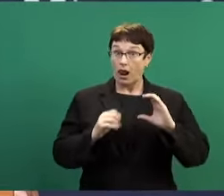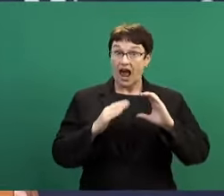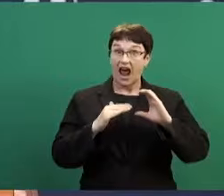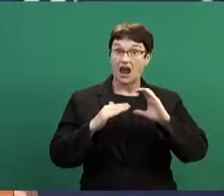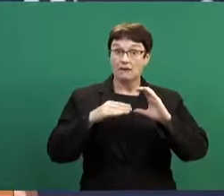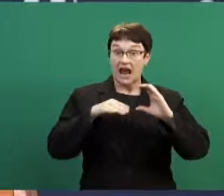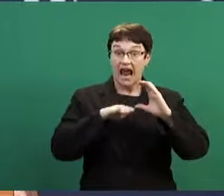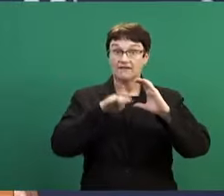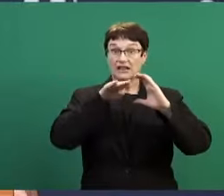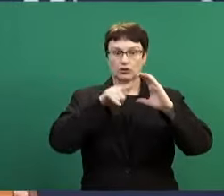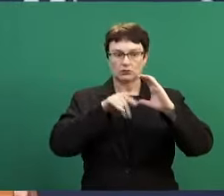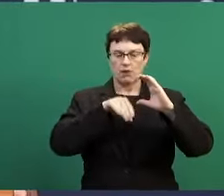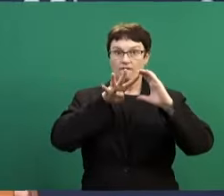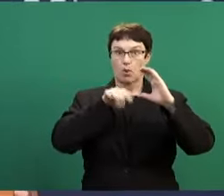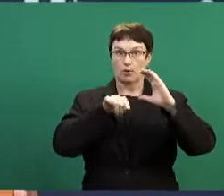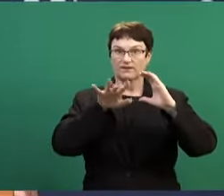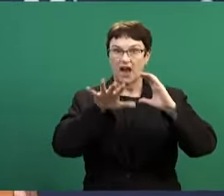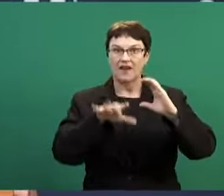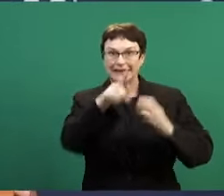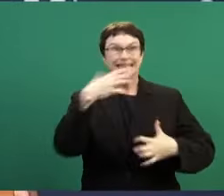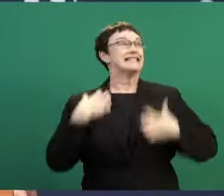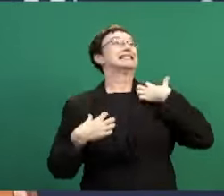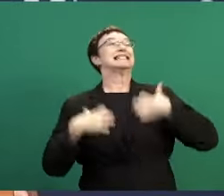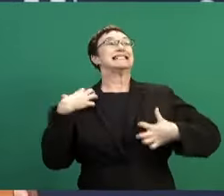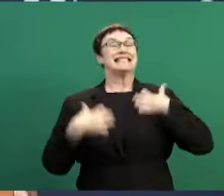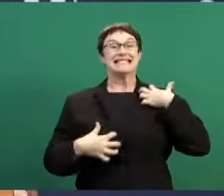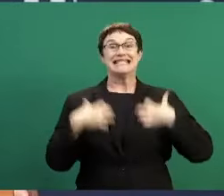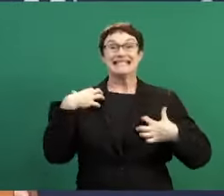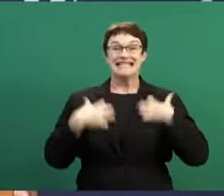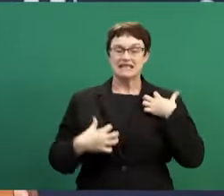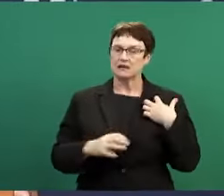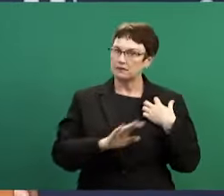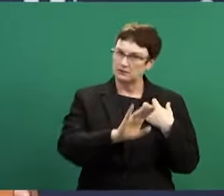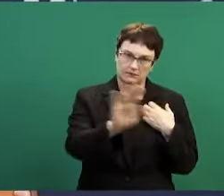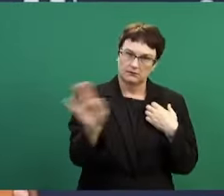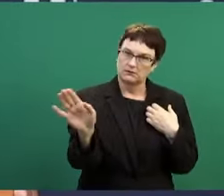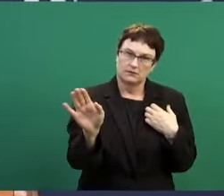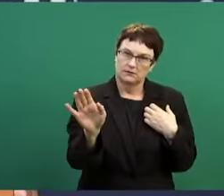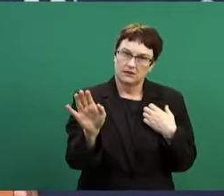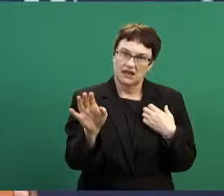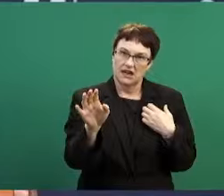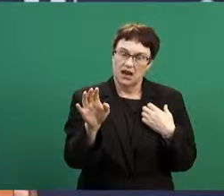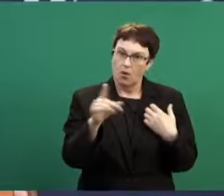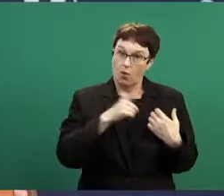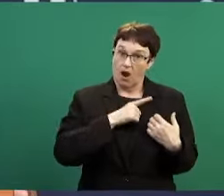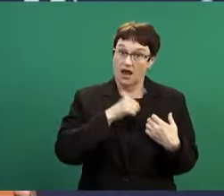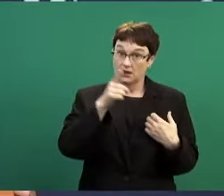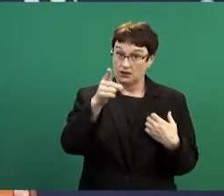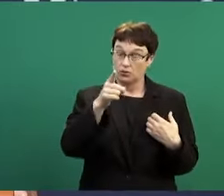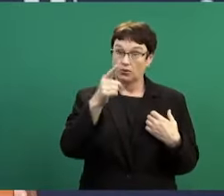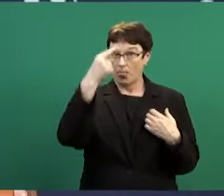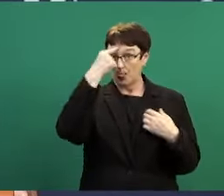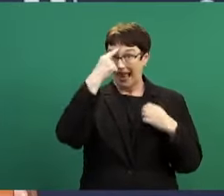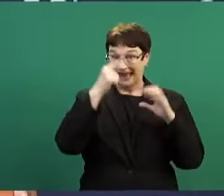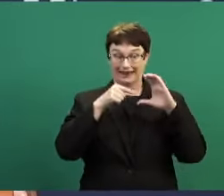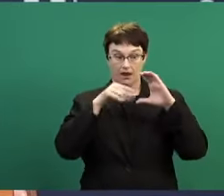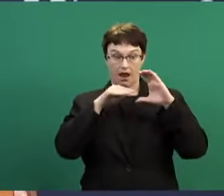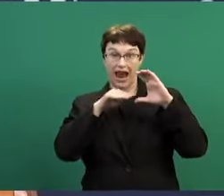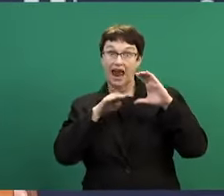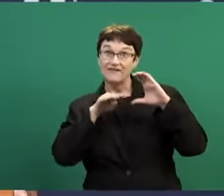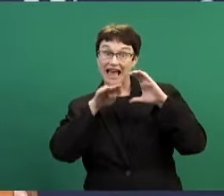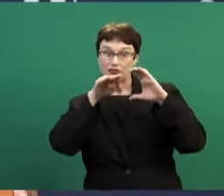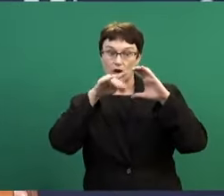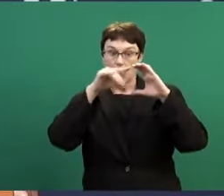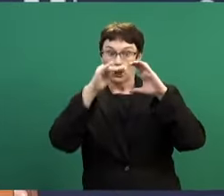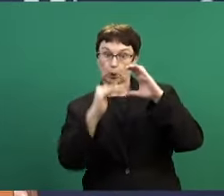when that happens, don't get excited and say that, oh, so is it now time to do something opposite?